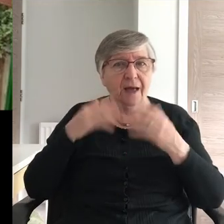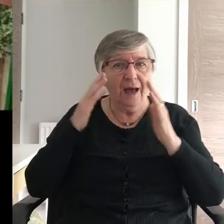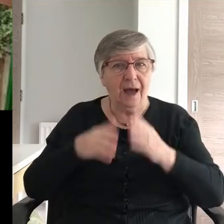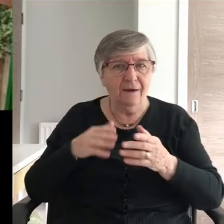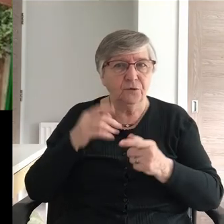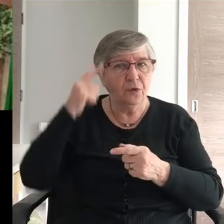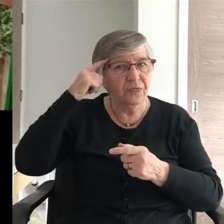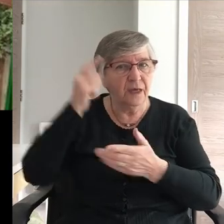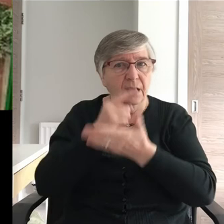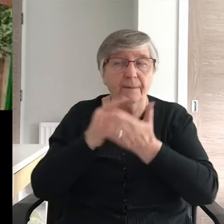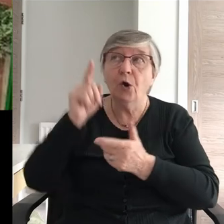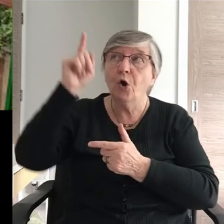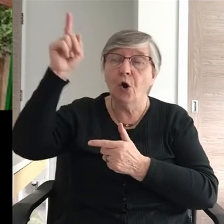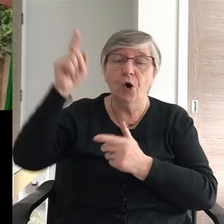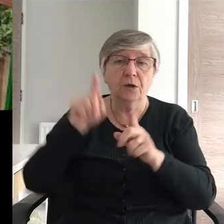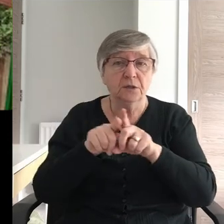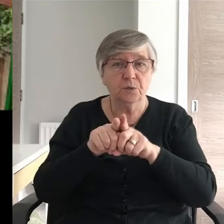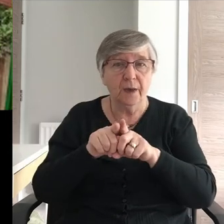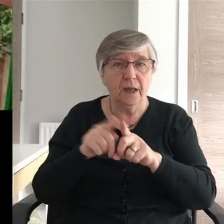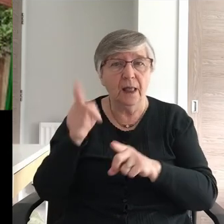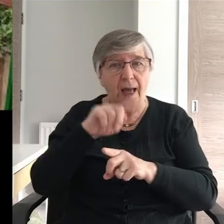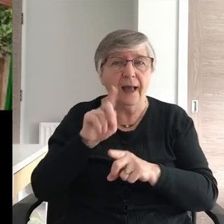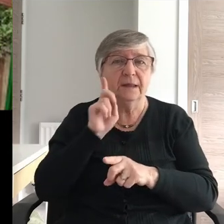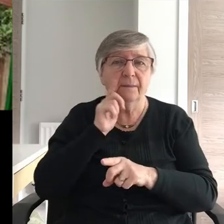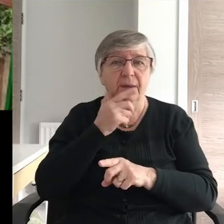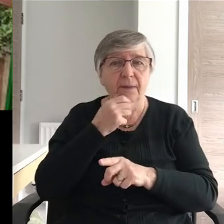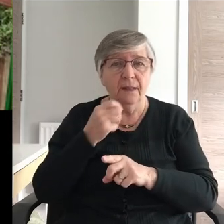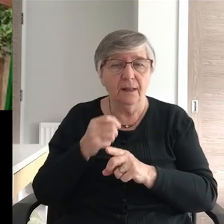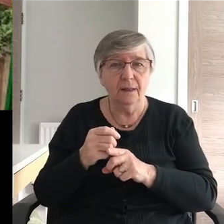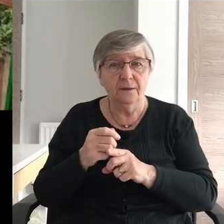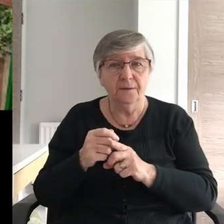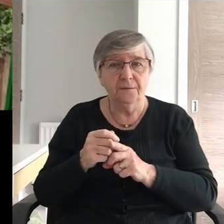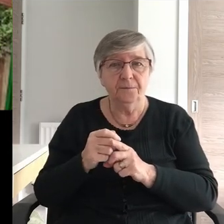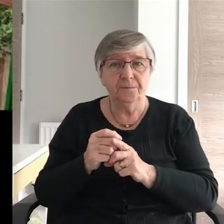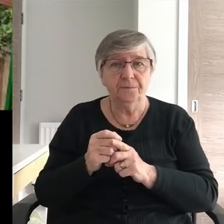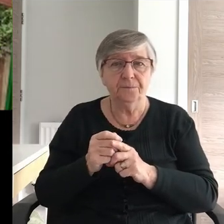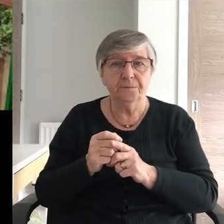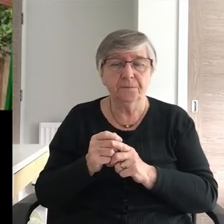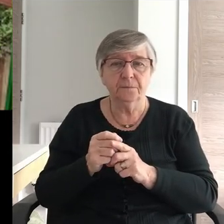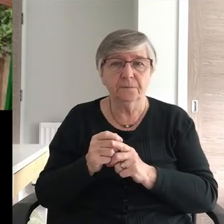accountable, not just to people, but to you.